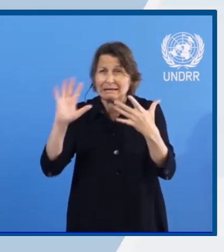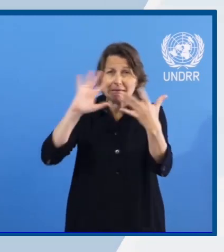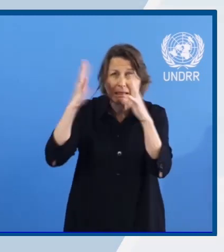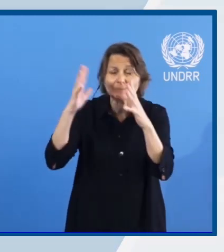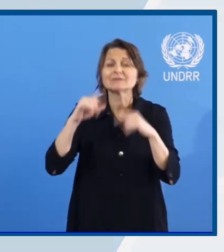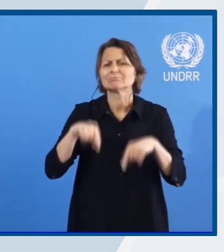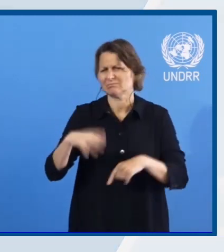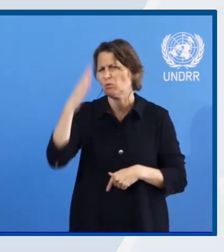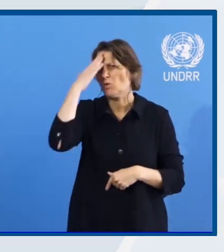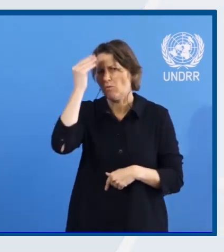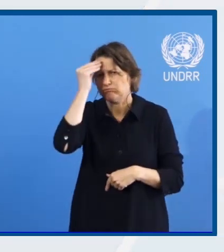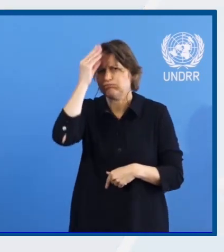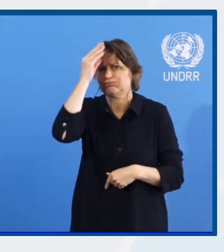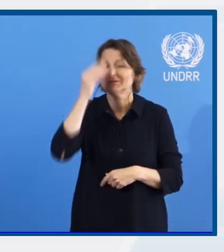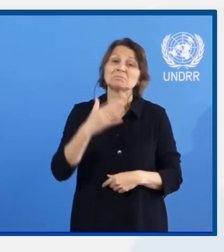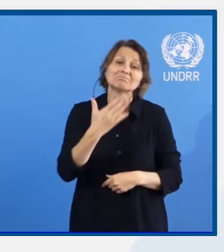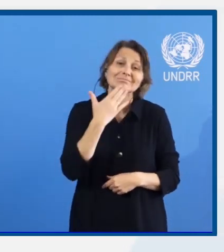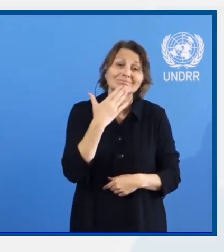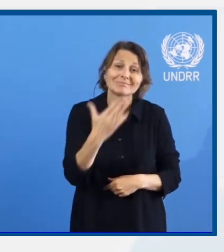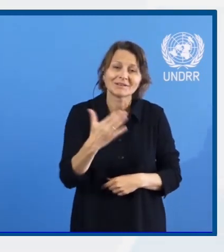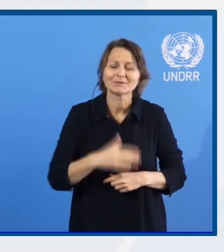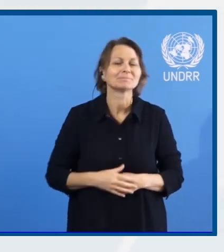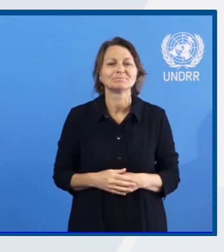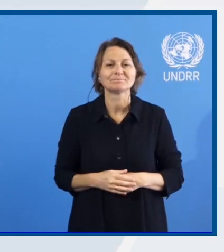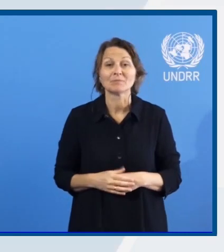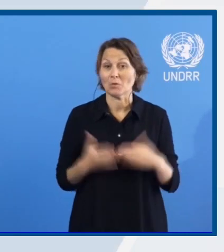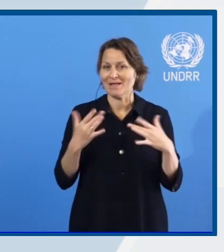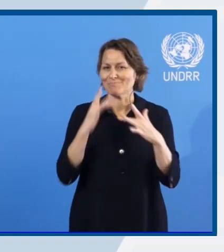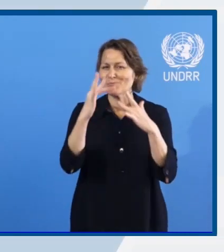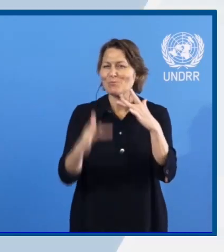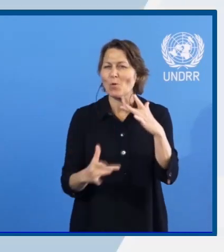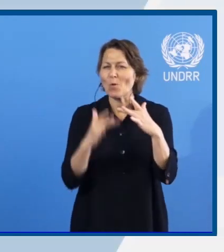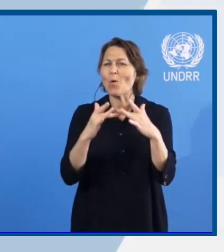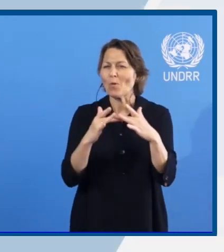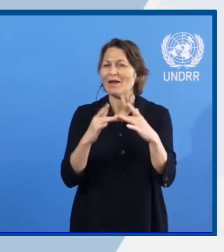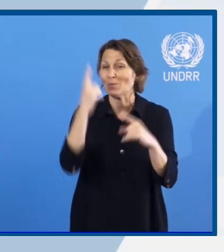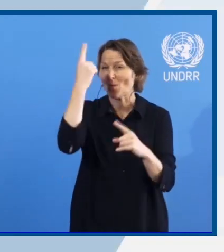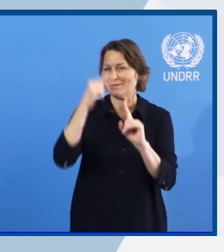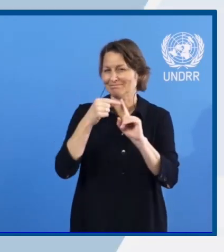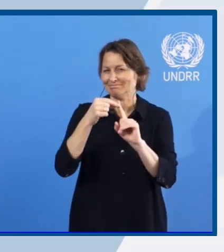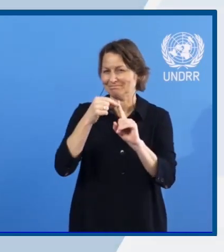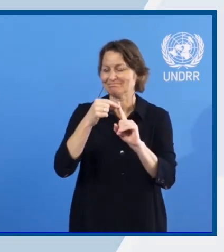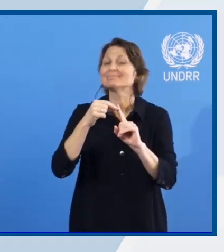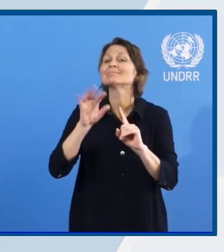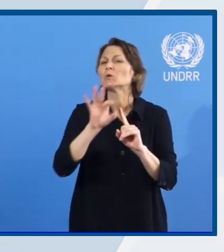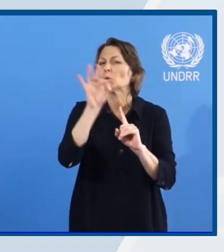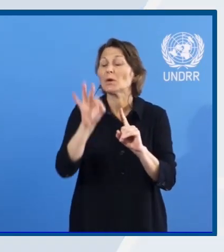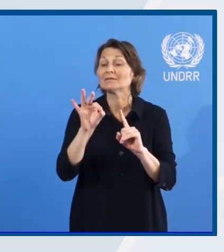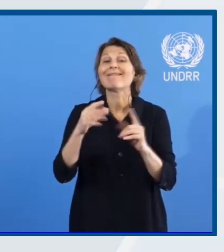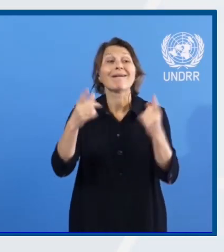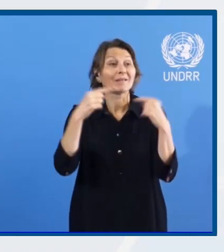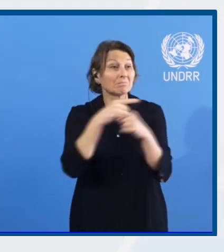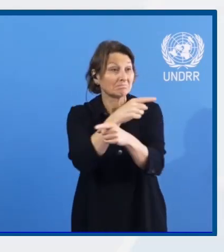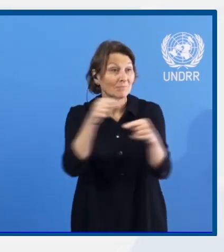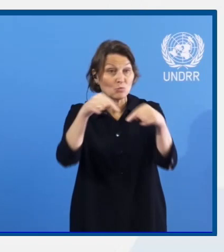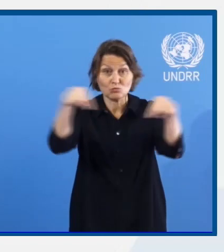I'll take a question here from my screen that came online, and then we will go to the room afterwards. We can maybe take the